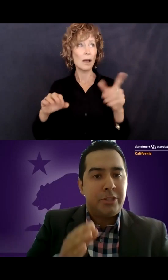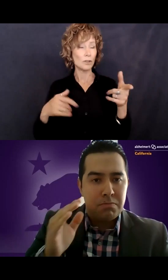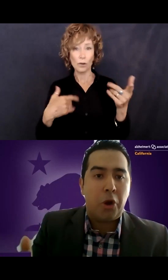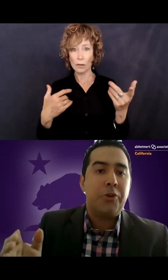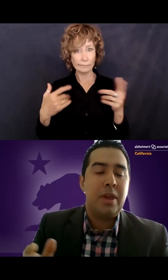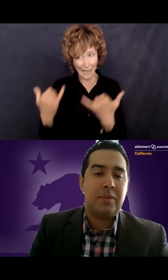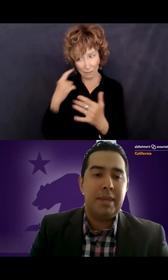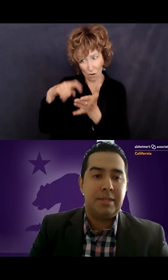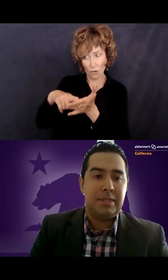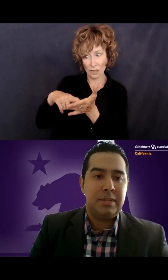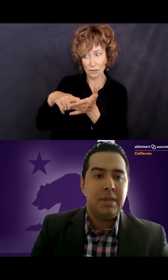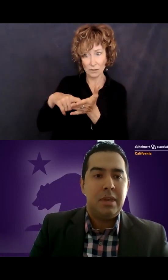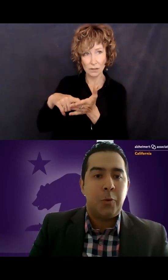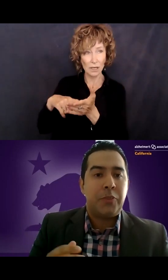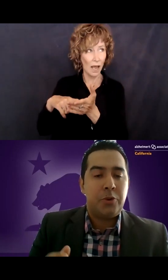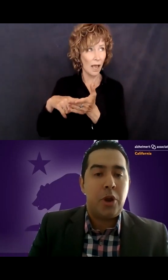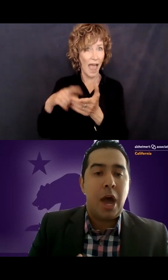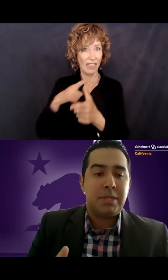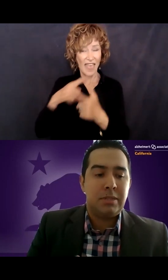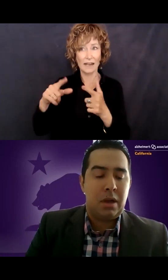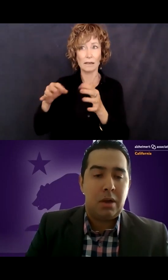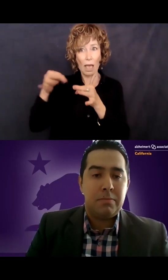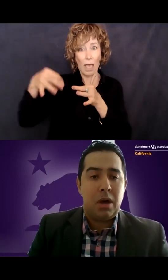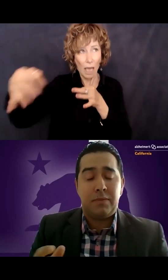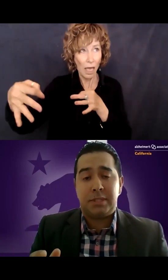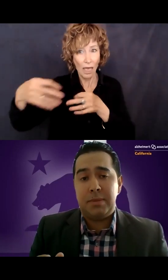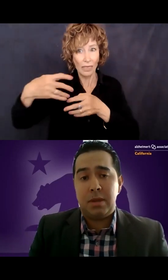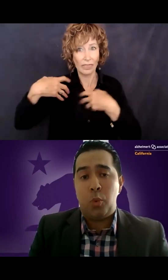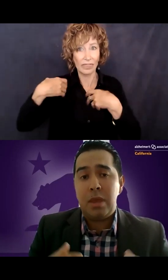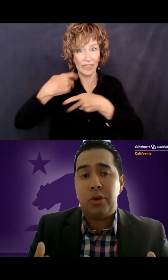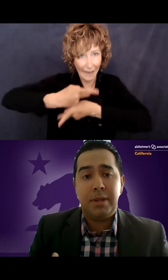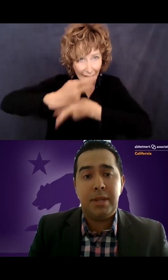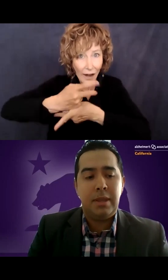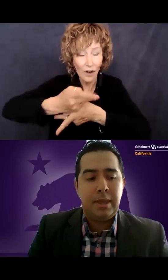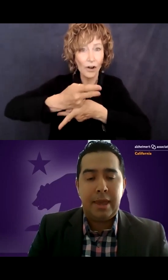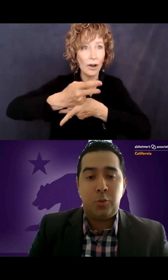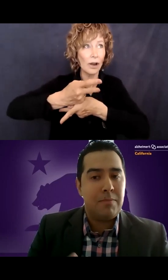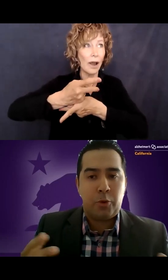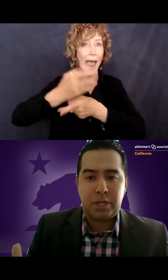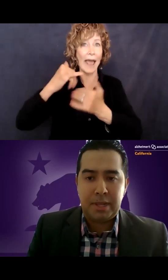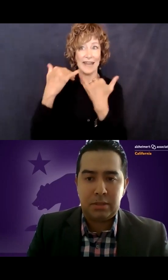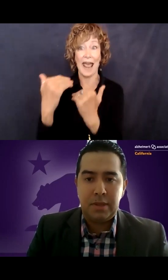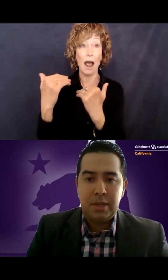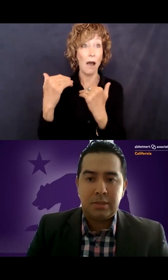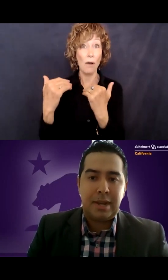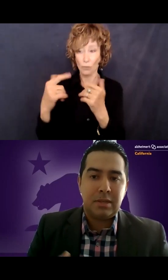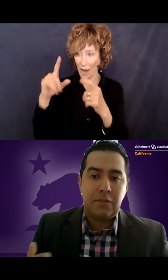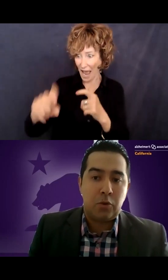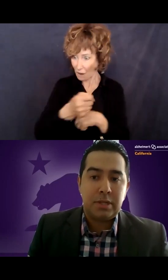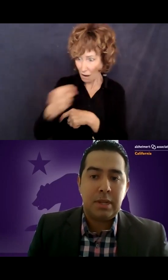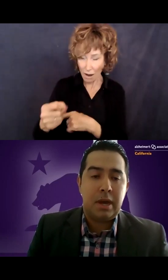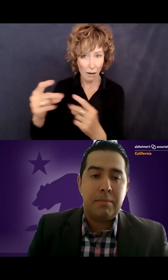where tomorrow you have to make a decision, your options all of a sudden become way more limited and way more expensive. So